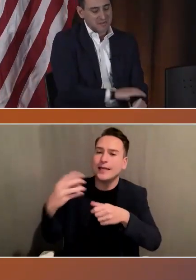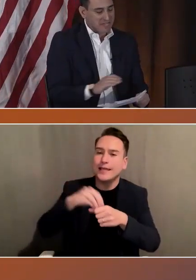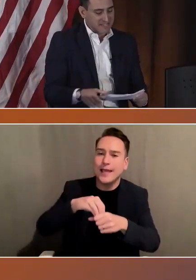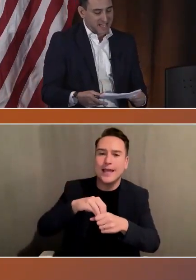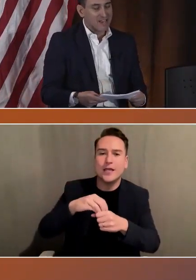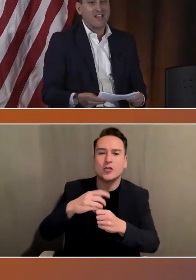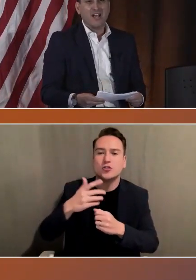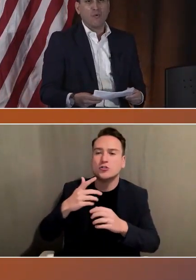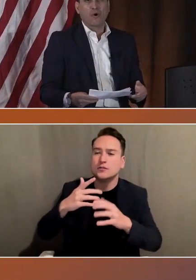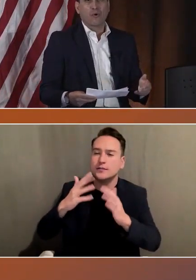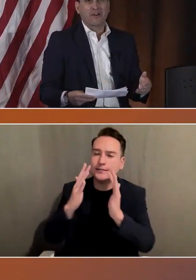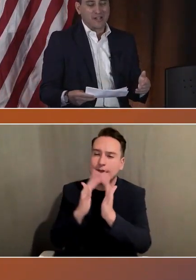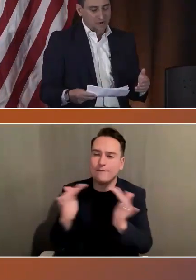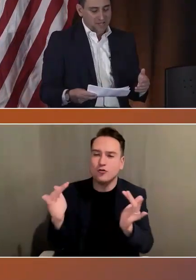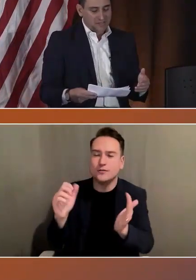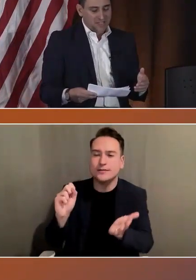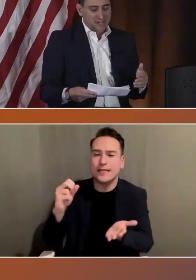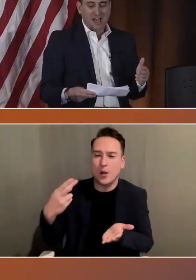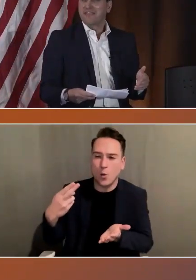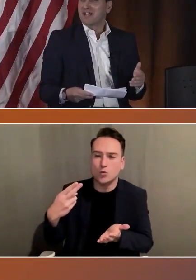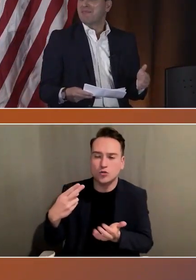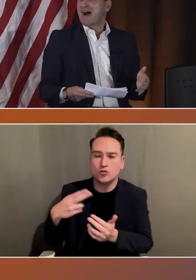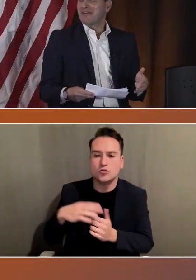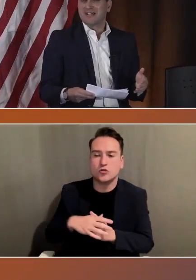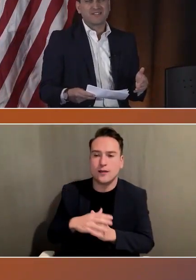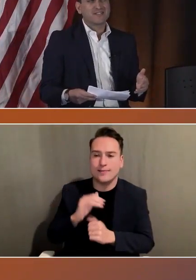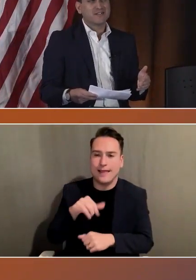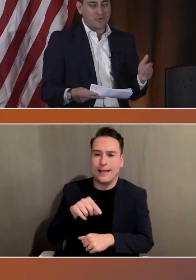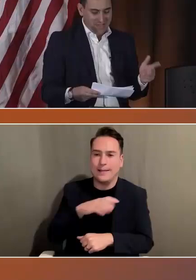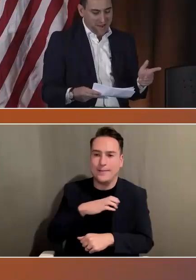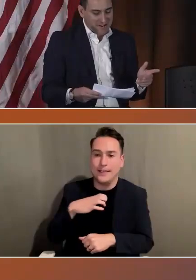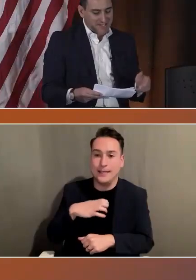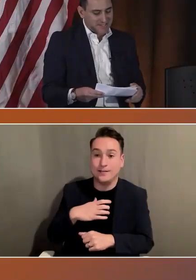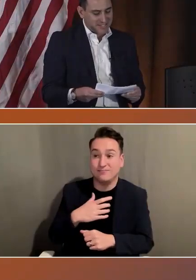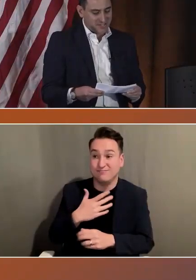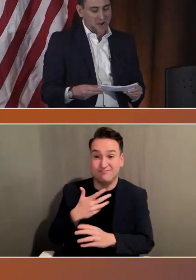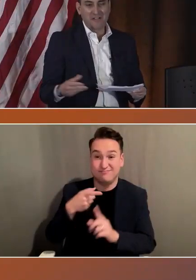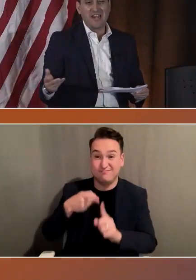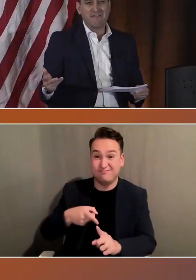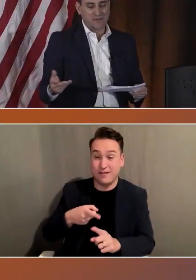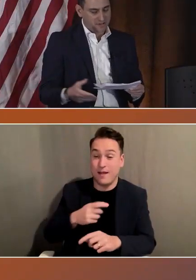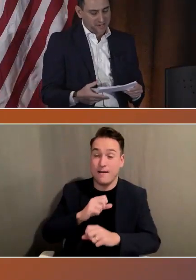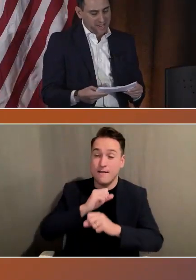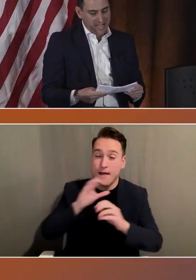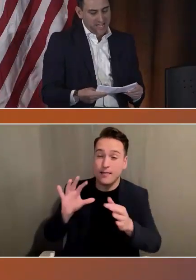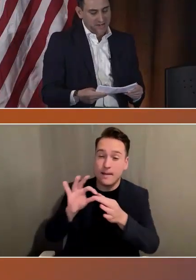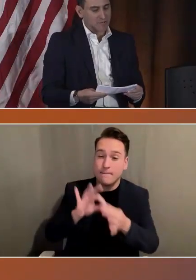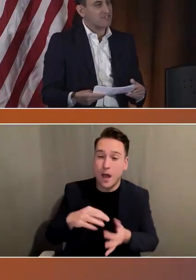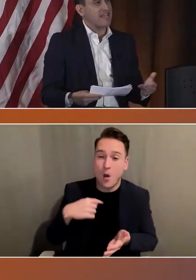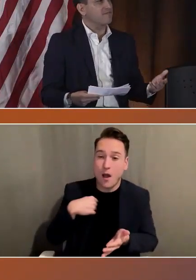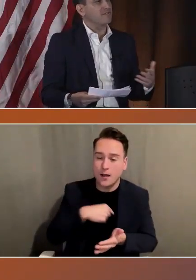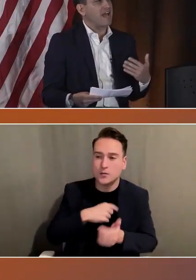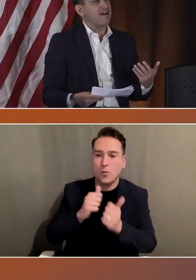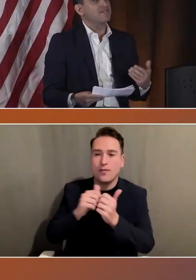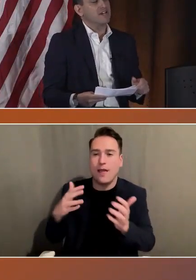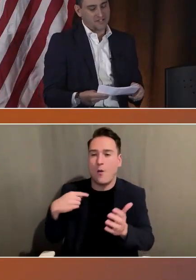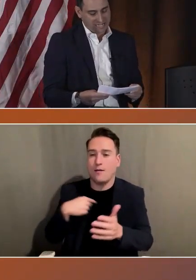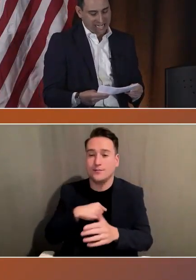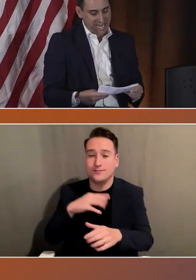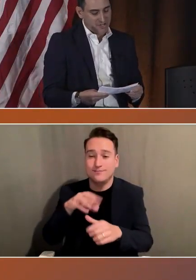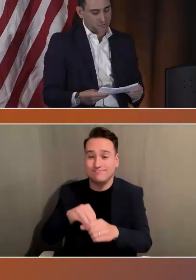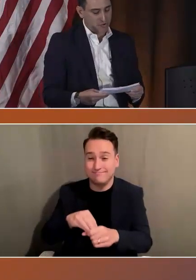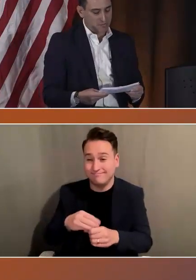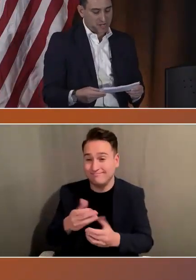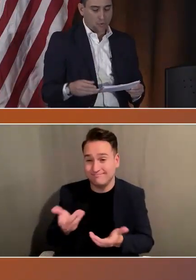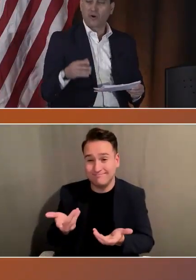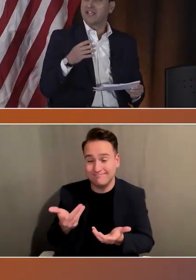the committee that we're working with. Nothing about us without us. It's an all-in effort, and we're just thankful to have such an